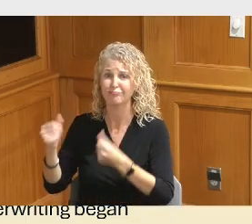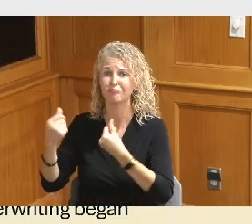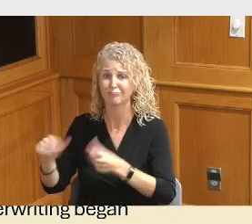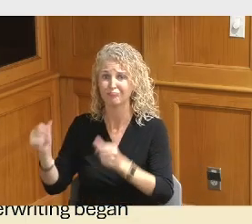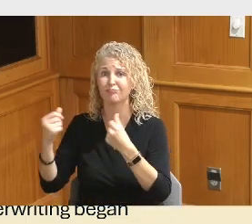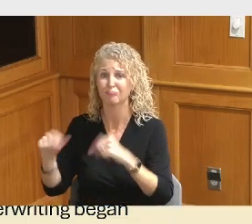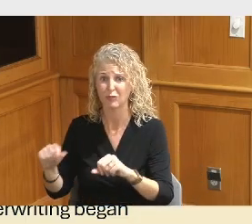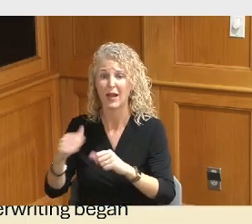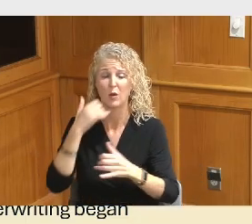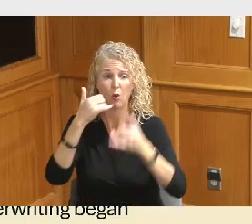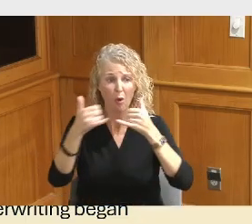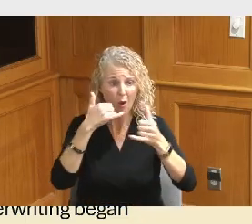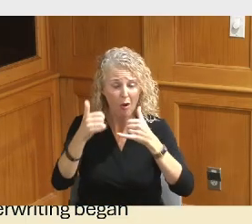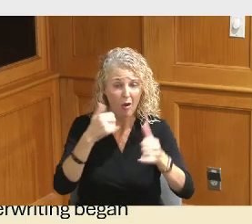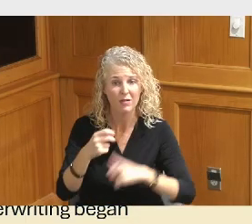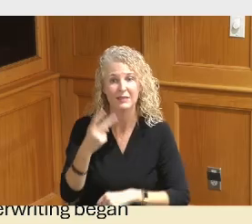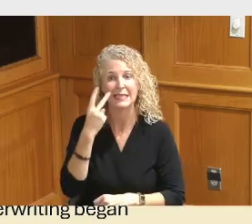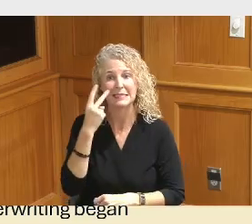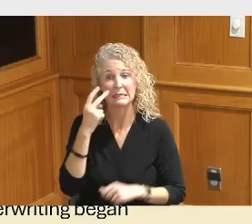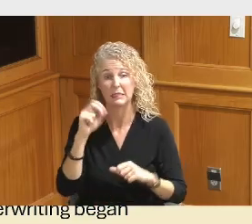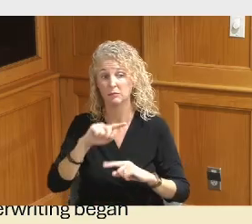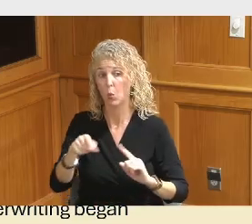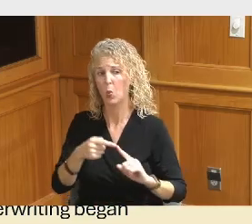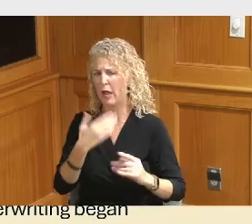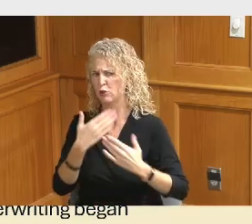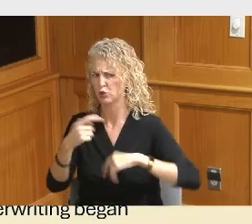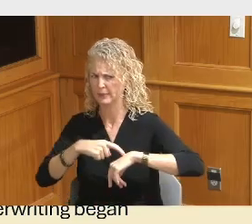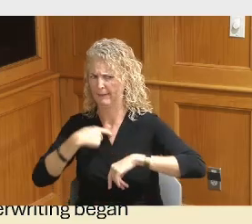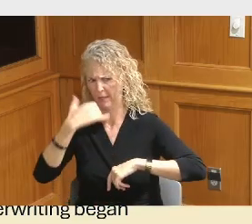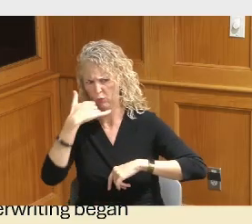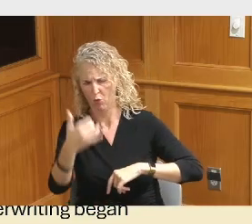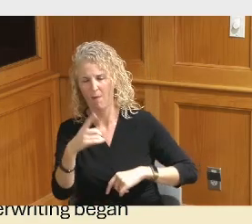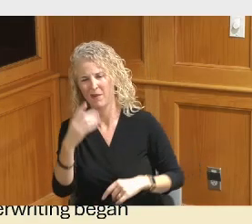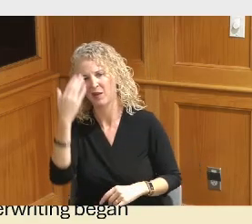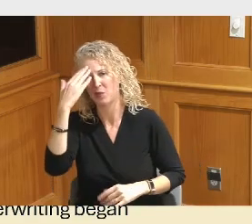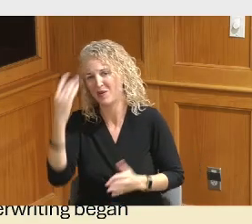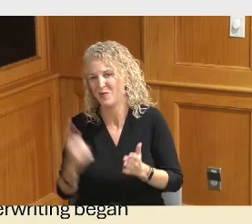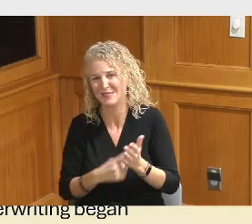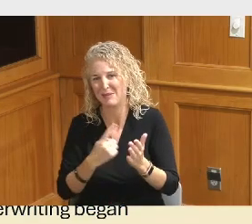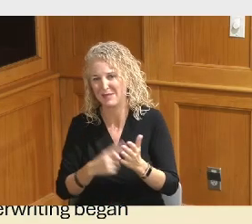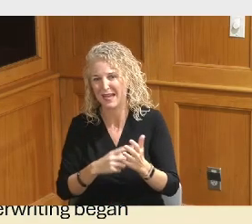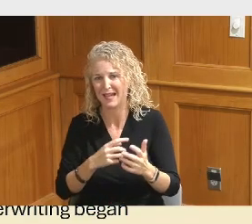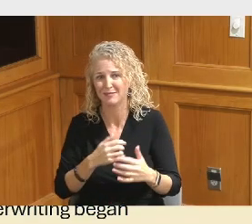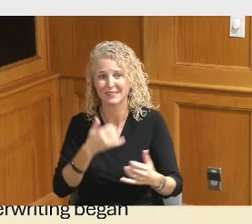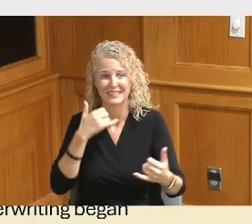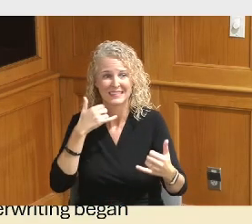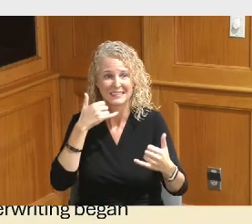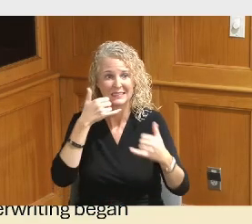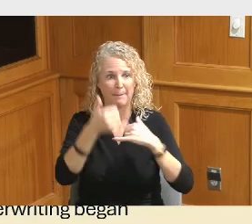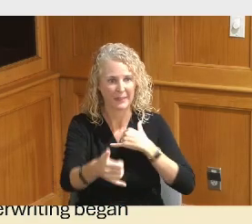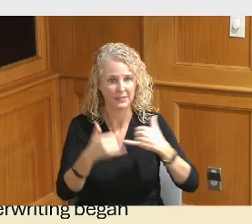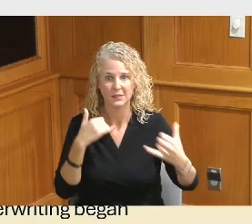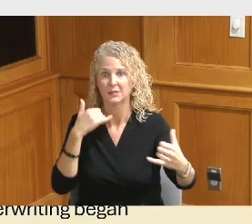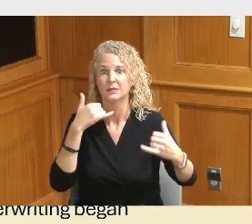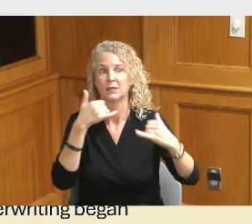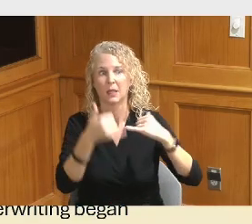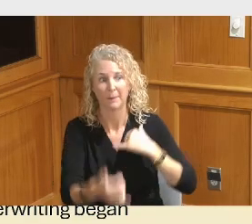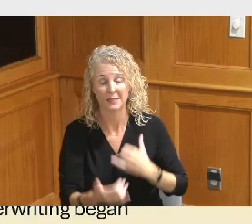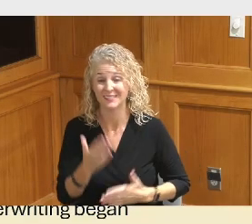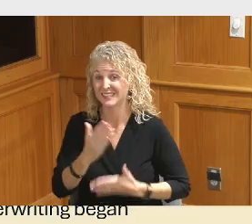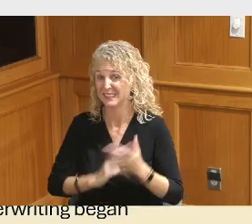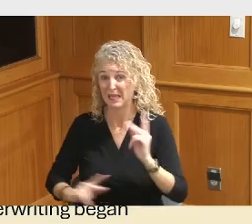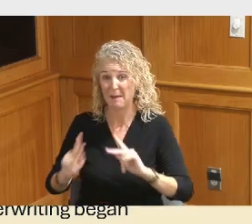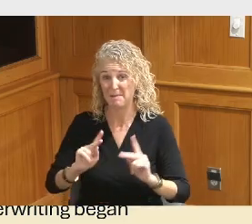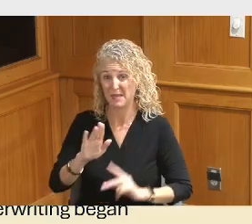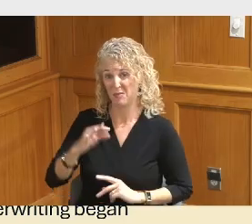where they are and understand how and when we can reach them. But we know that just sometimes can take time. Some people didn't want their credit